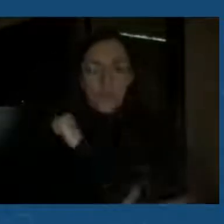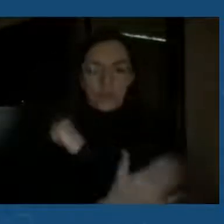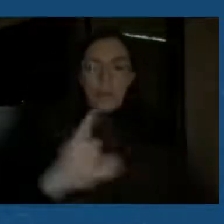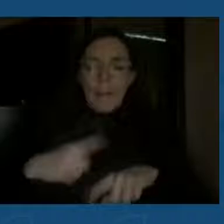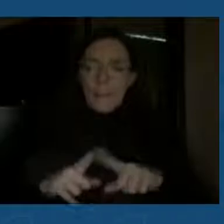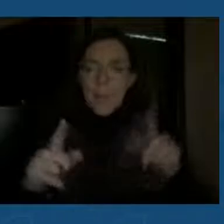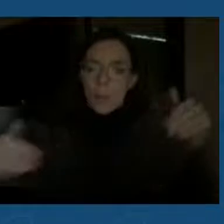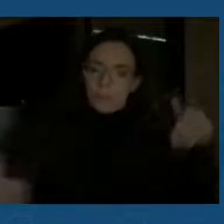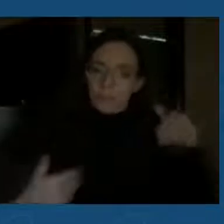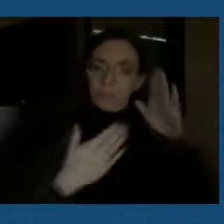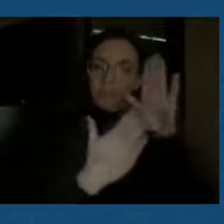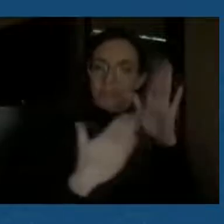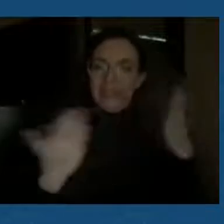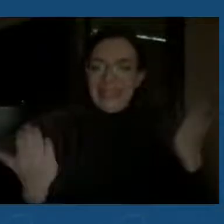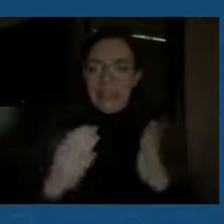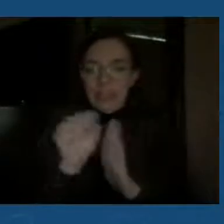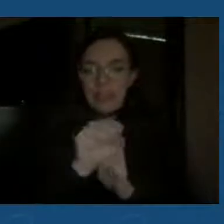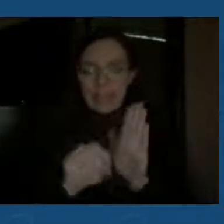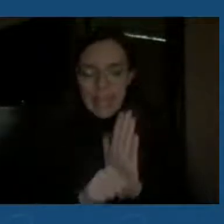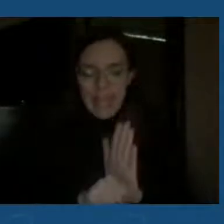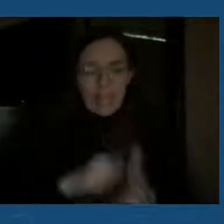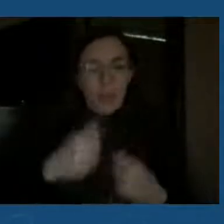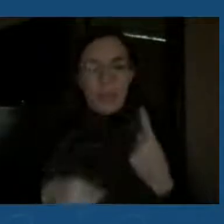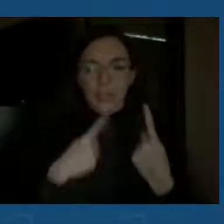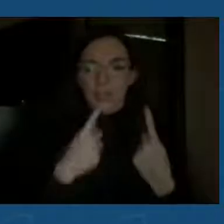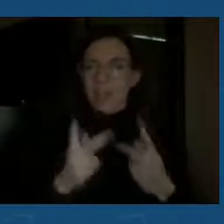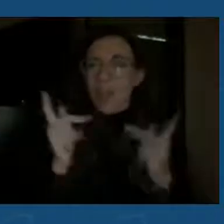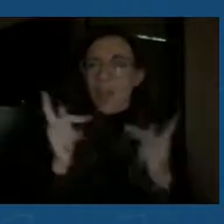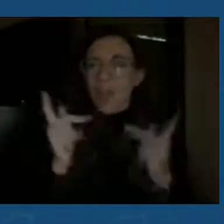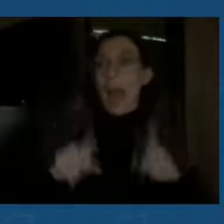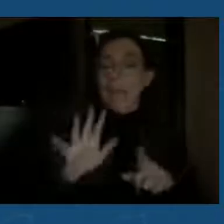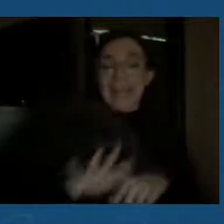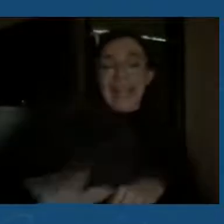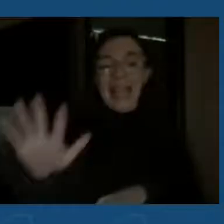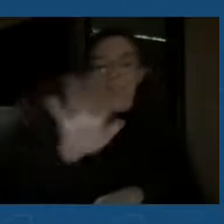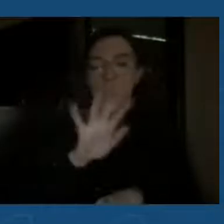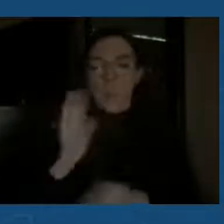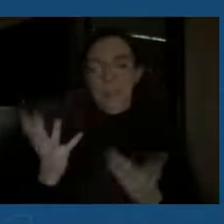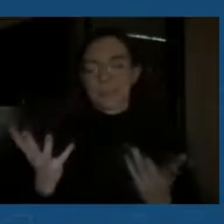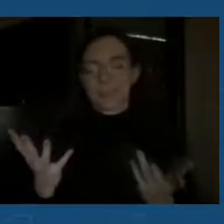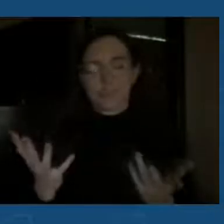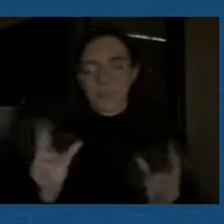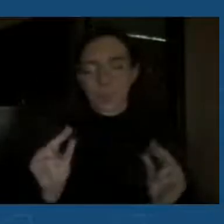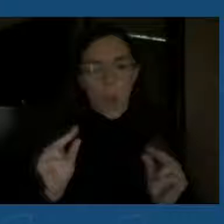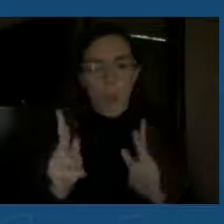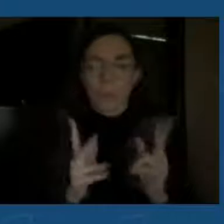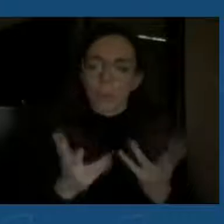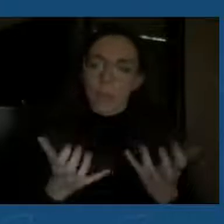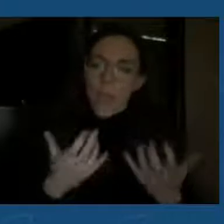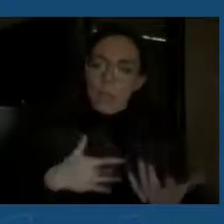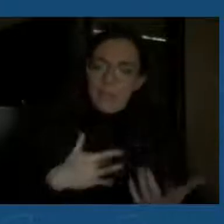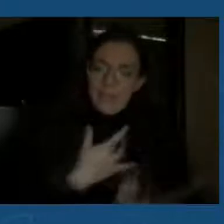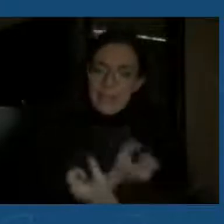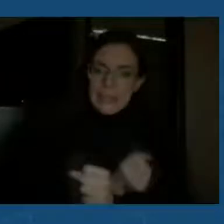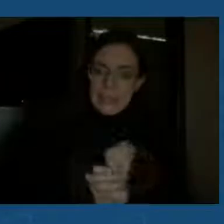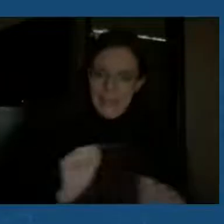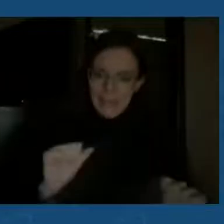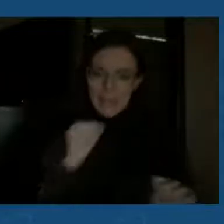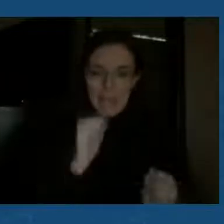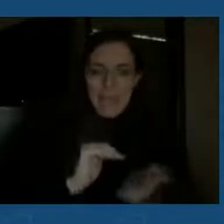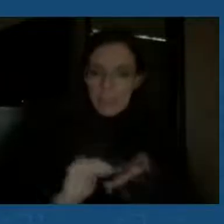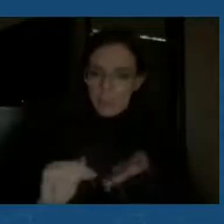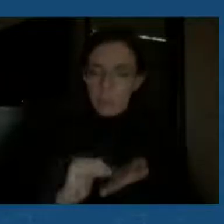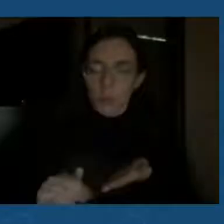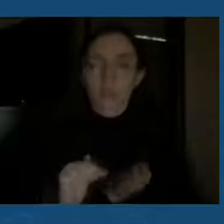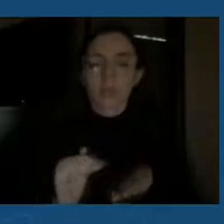here in our state. We can't just say, well, it's happening everywhere. People don't want excuses, they want to feel safe. The store owners, the restaurants, people went